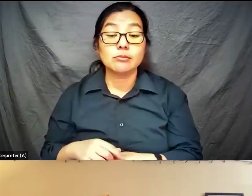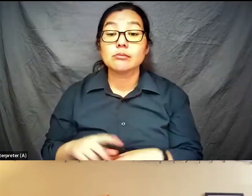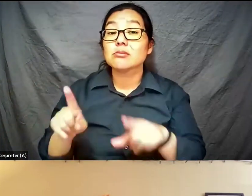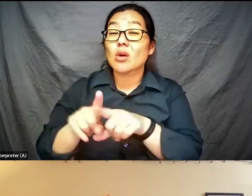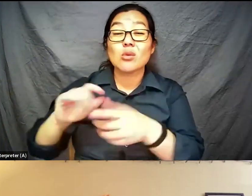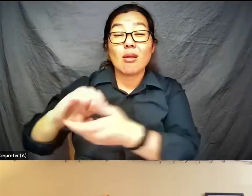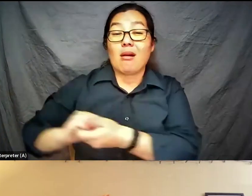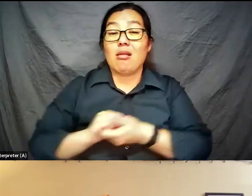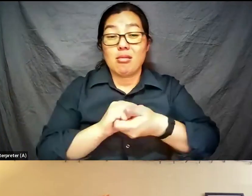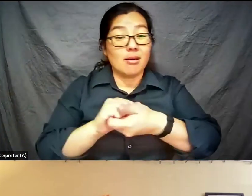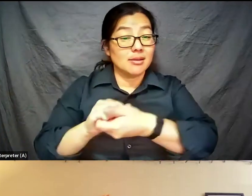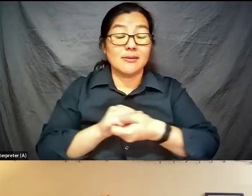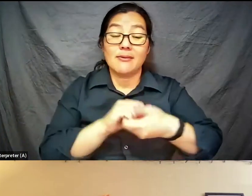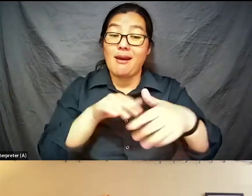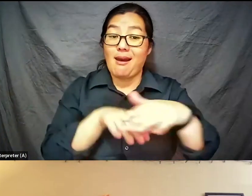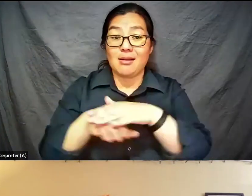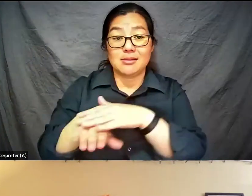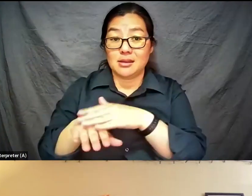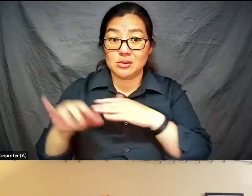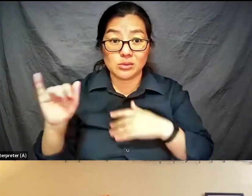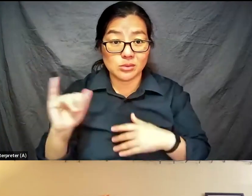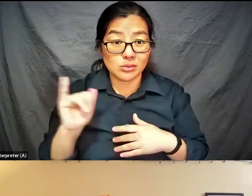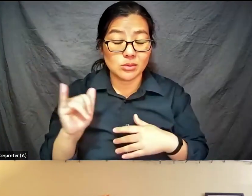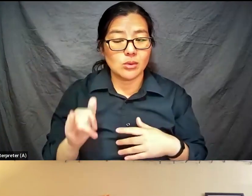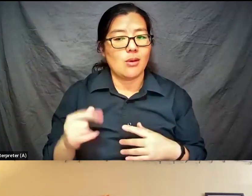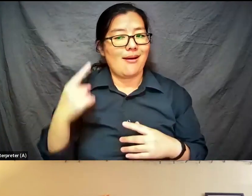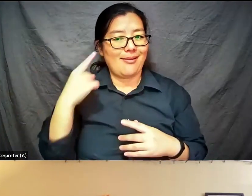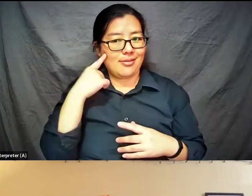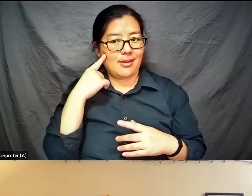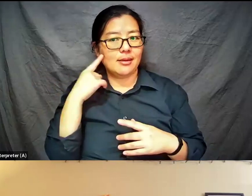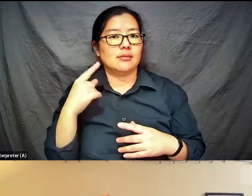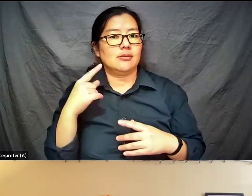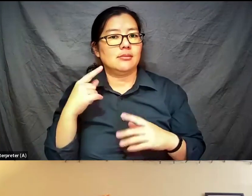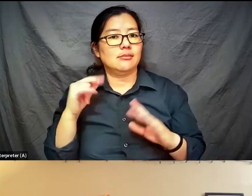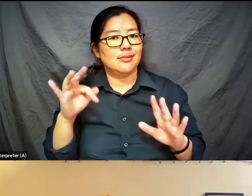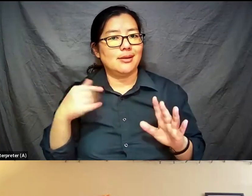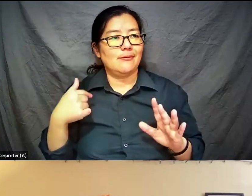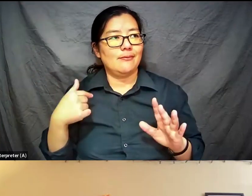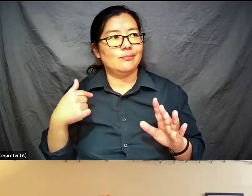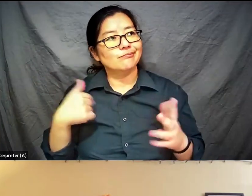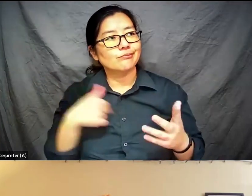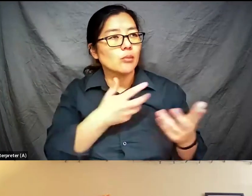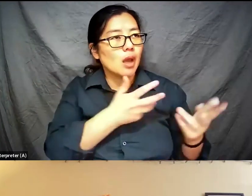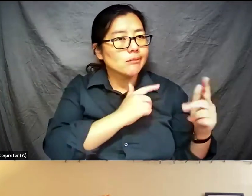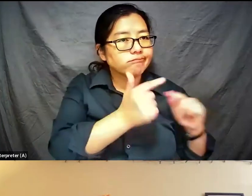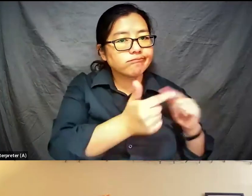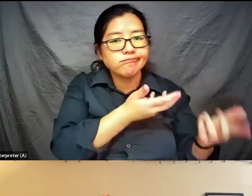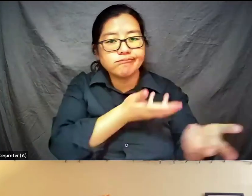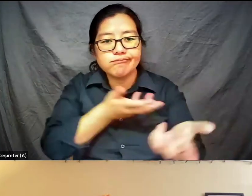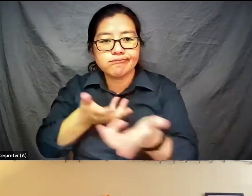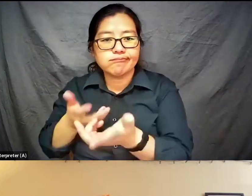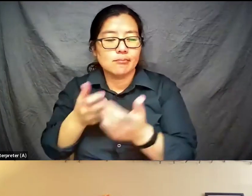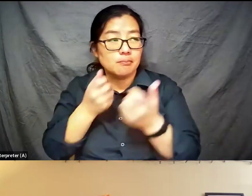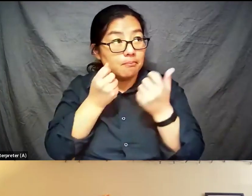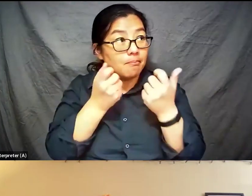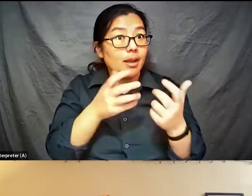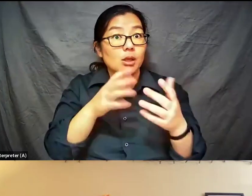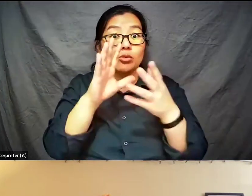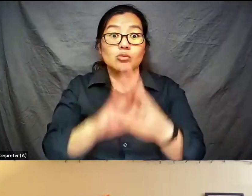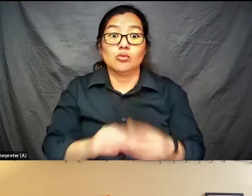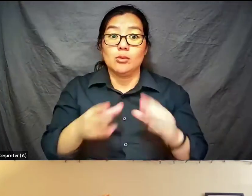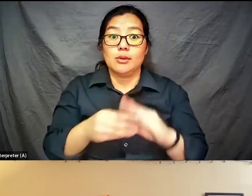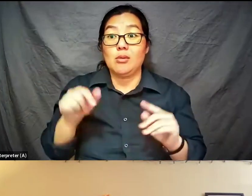This is Mick speaking. I think I agree with Sabs about how it's so cool that we've each got